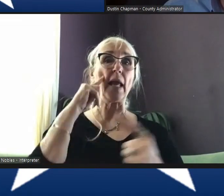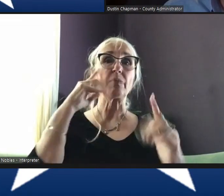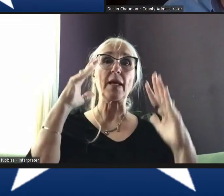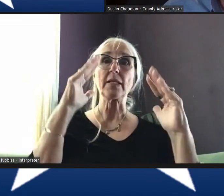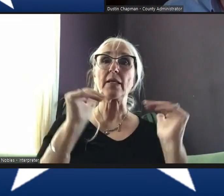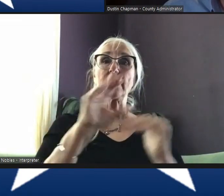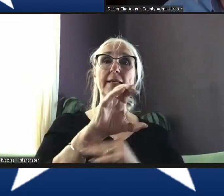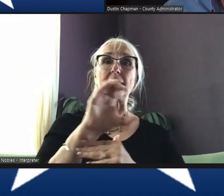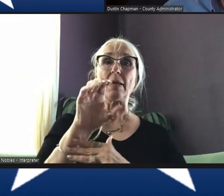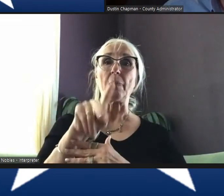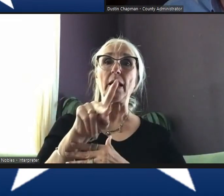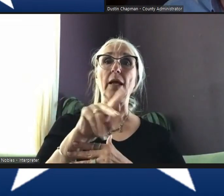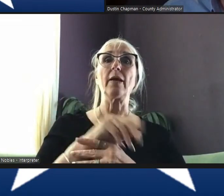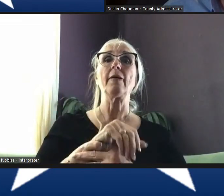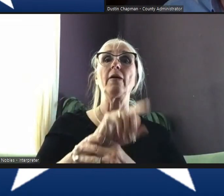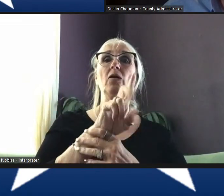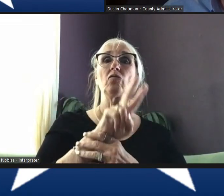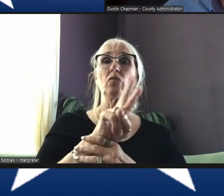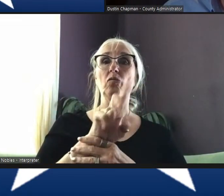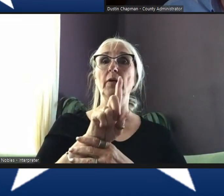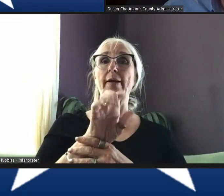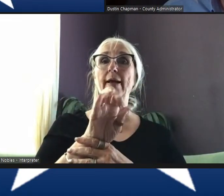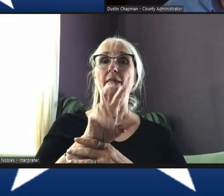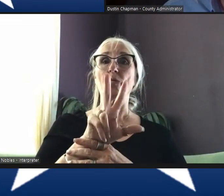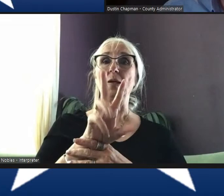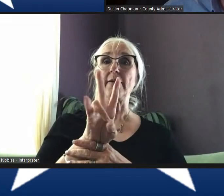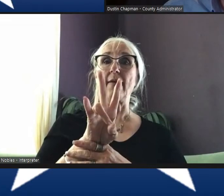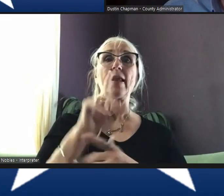CCP 2.1397 and the expectation for our district attorney's office.